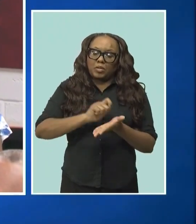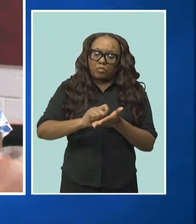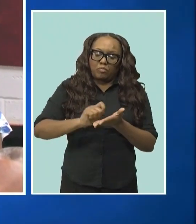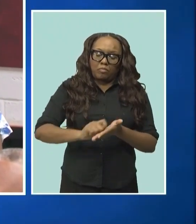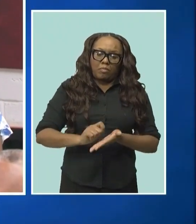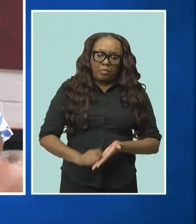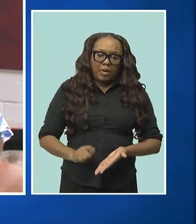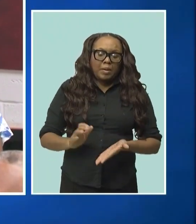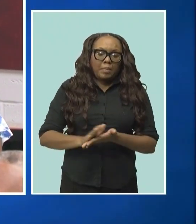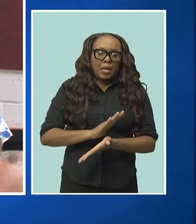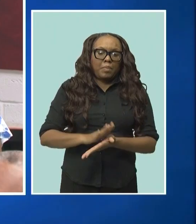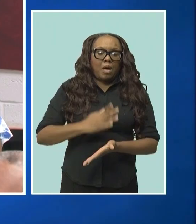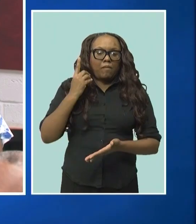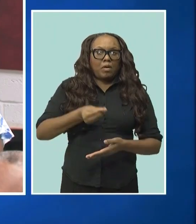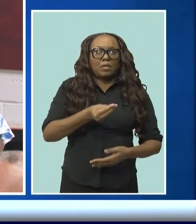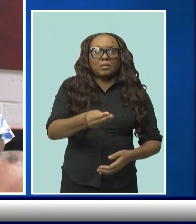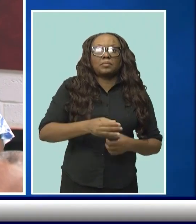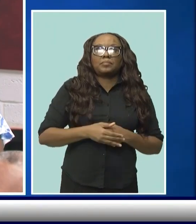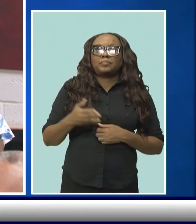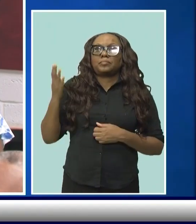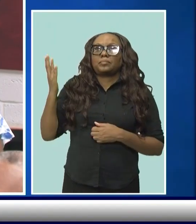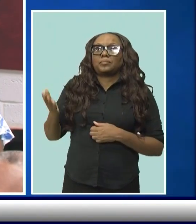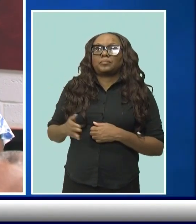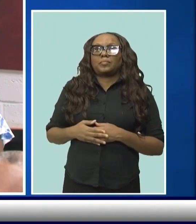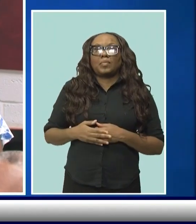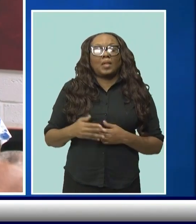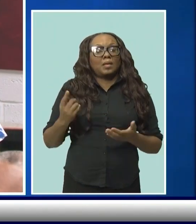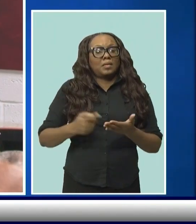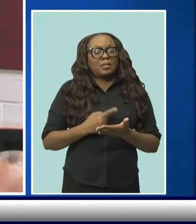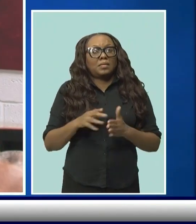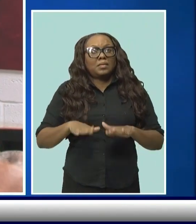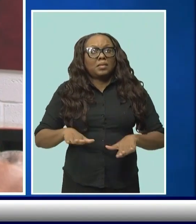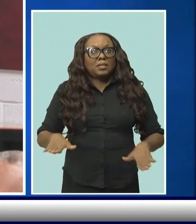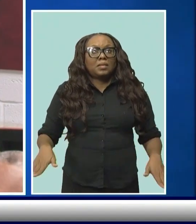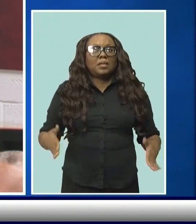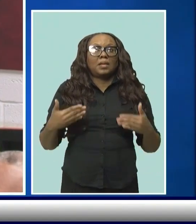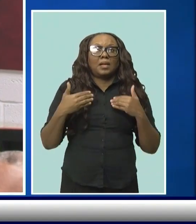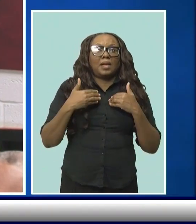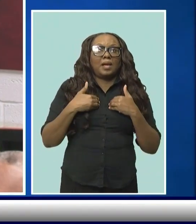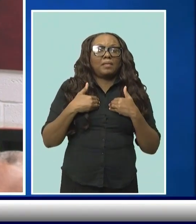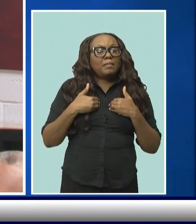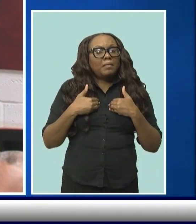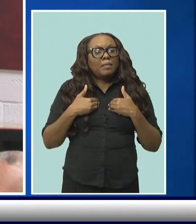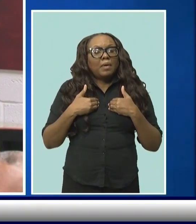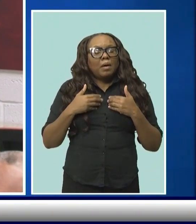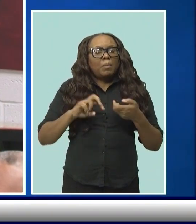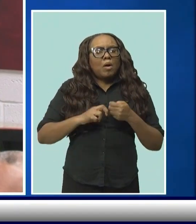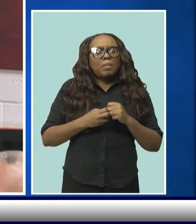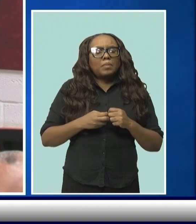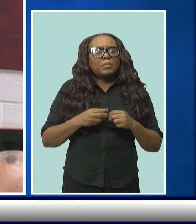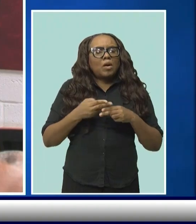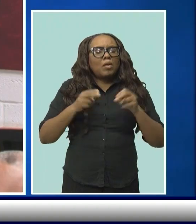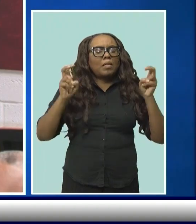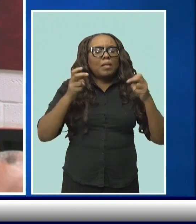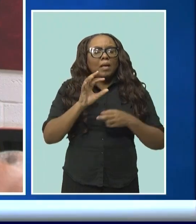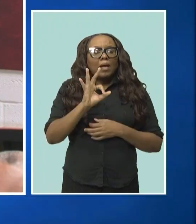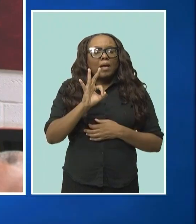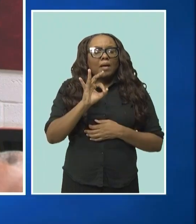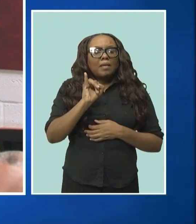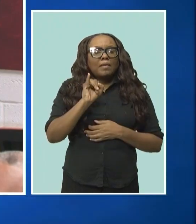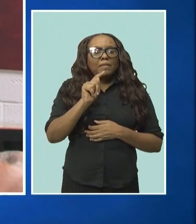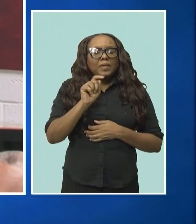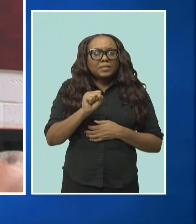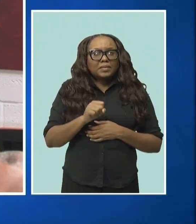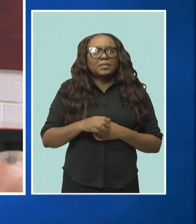child could have fits up to 200 times in a day. But with this medicine, it's reduced to either 1 or 2,